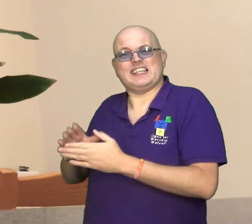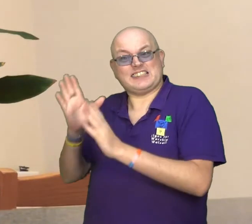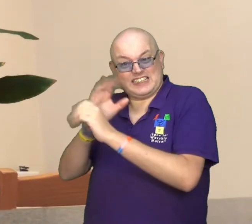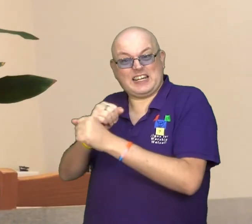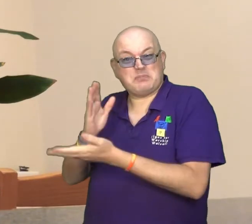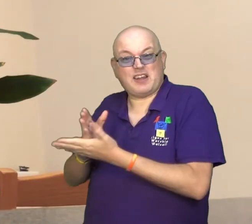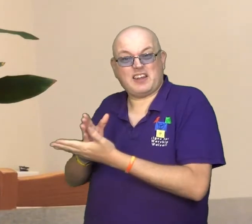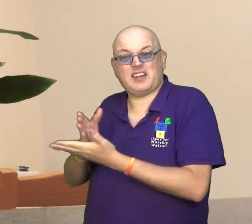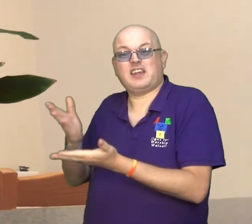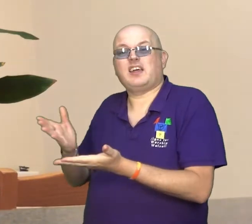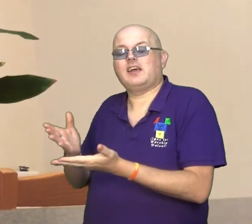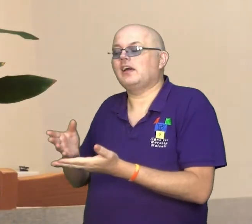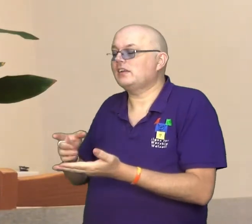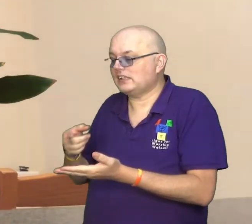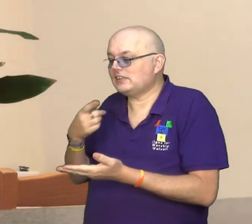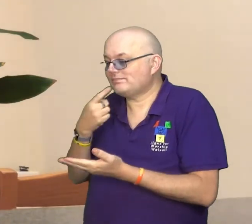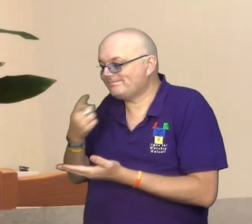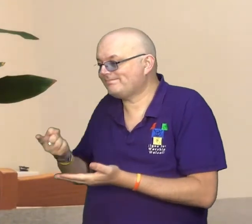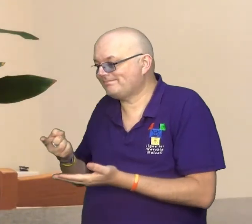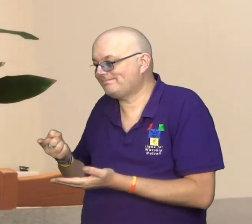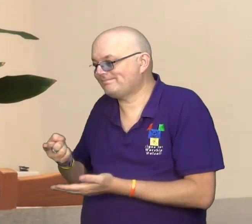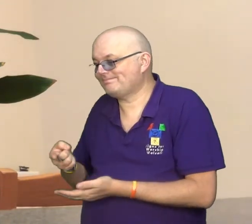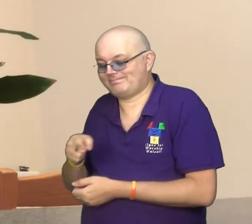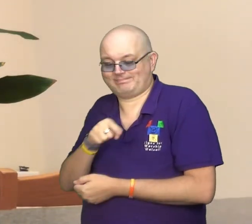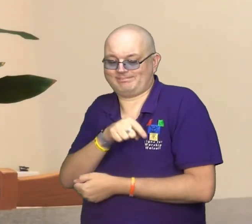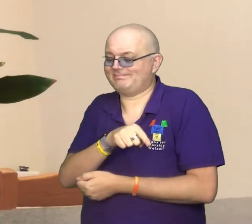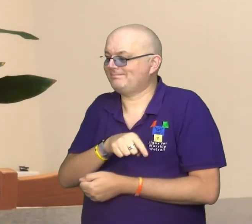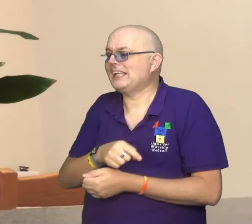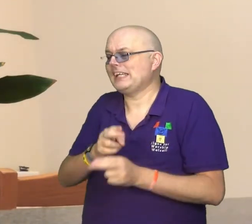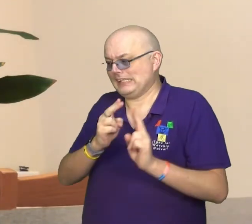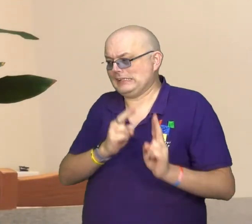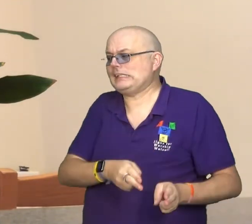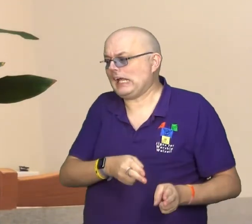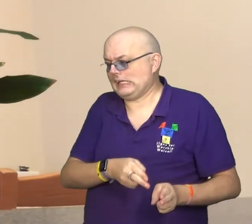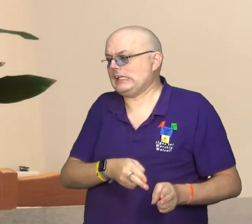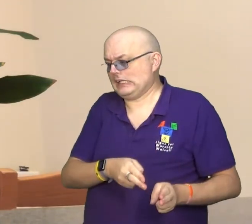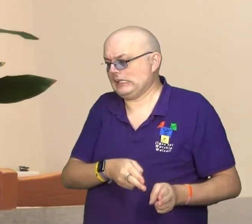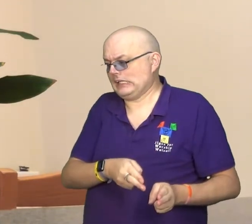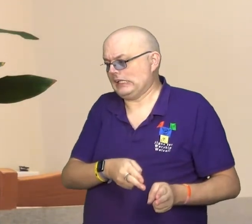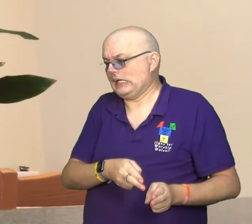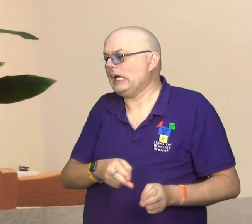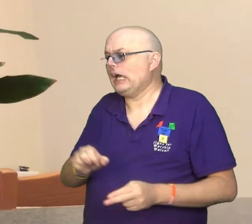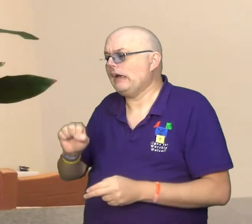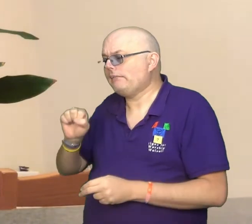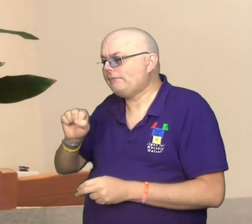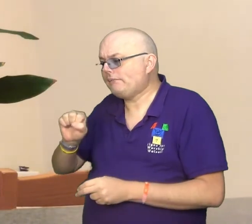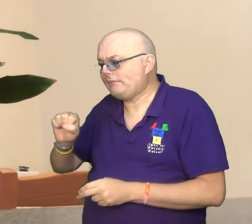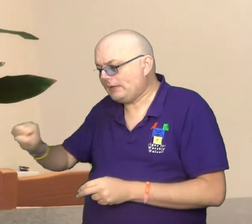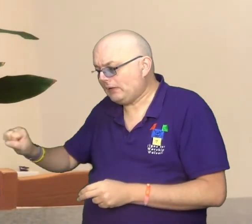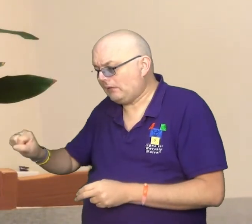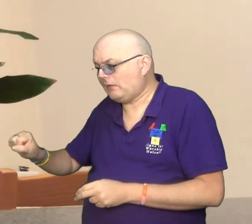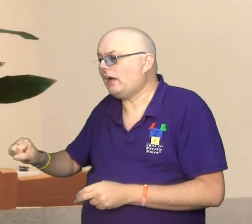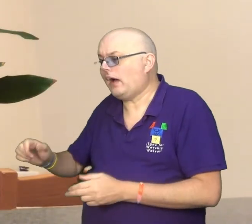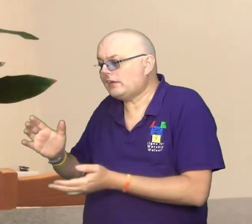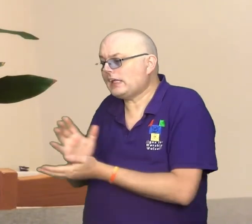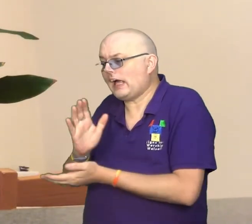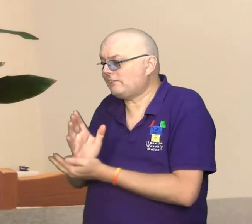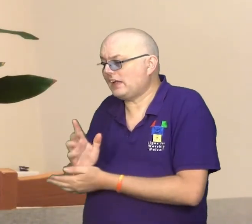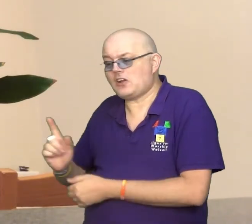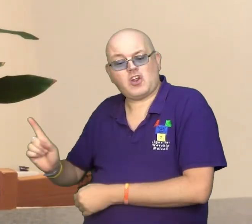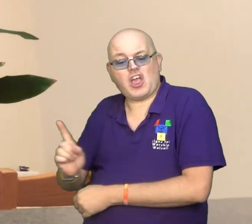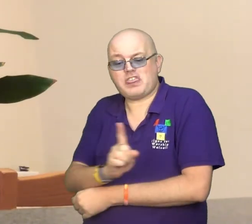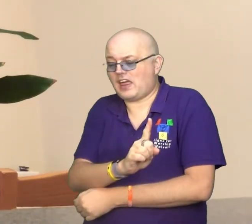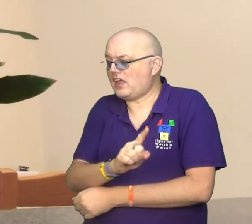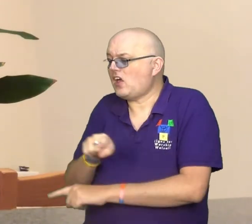sleep. So then he told them plainly, "Lazarus is dead, and for your sake I am glad I was